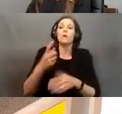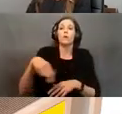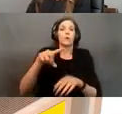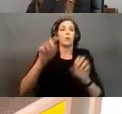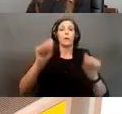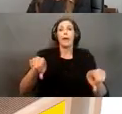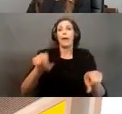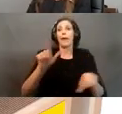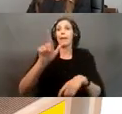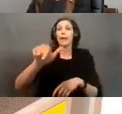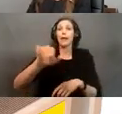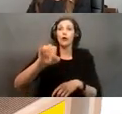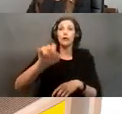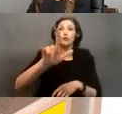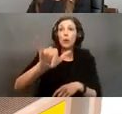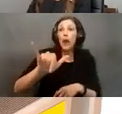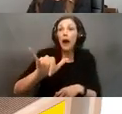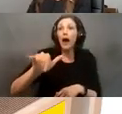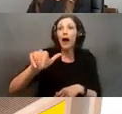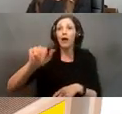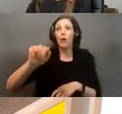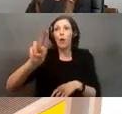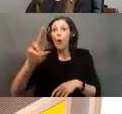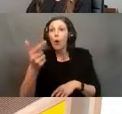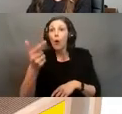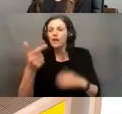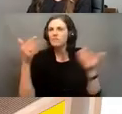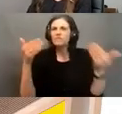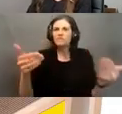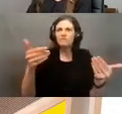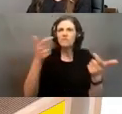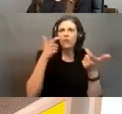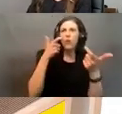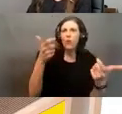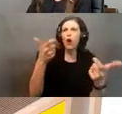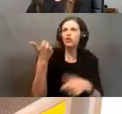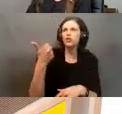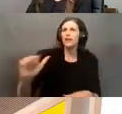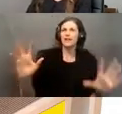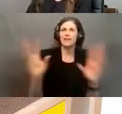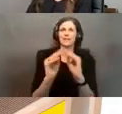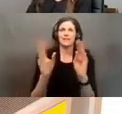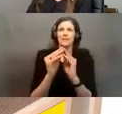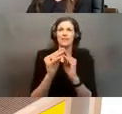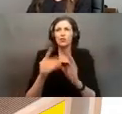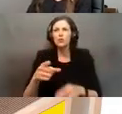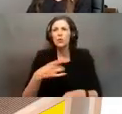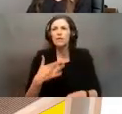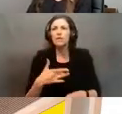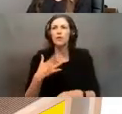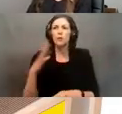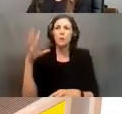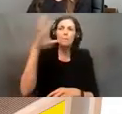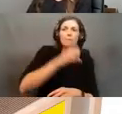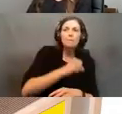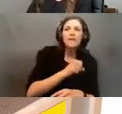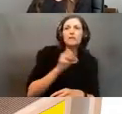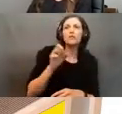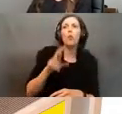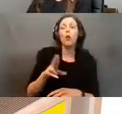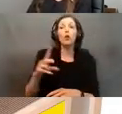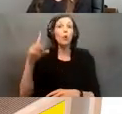or in August view any sessions that you feel you missed or subsequently heard about,